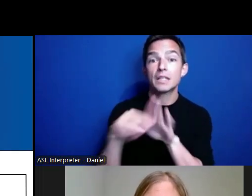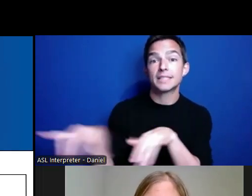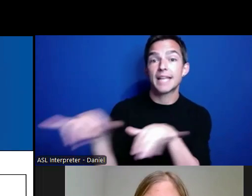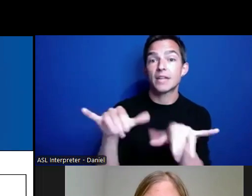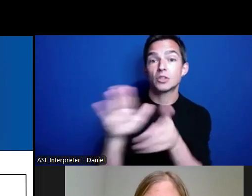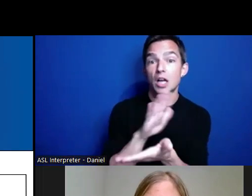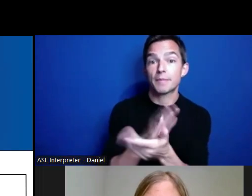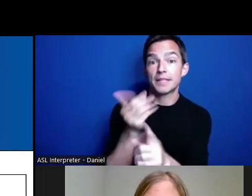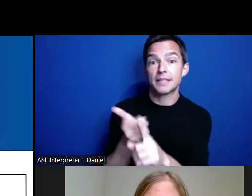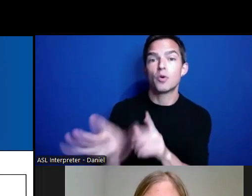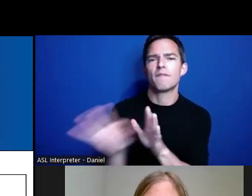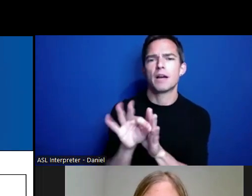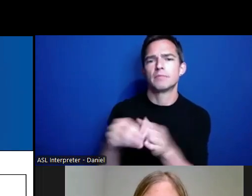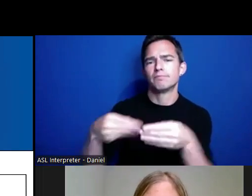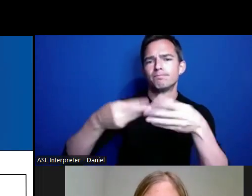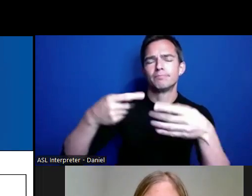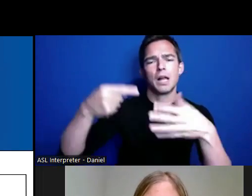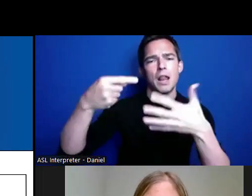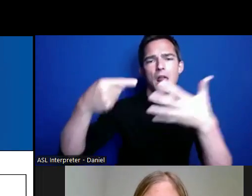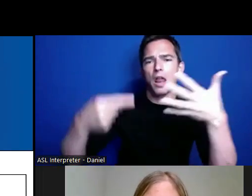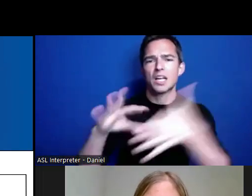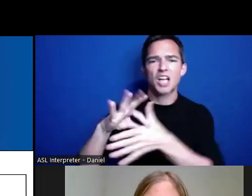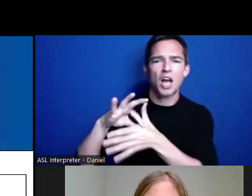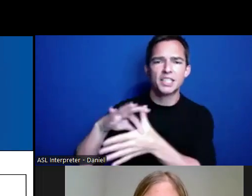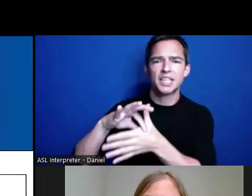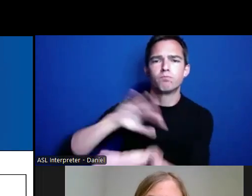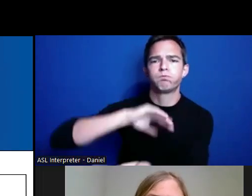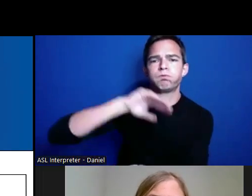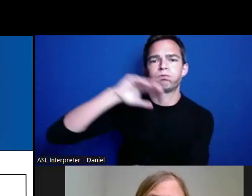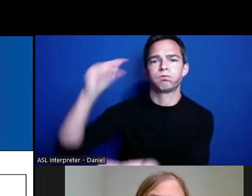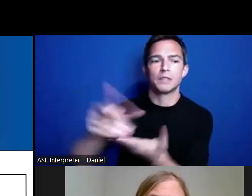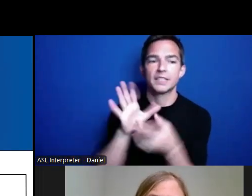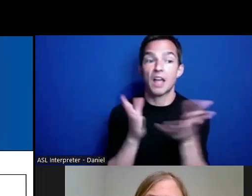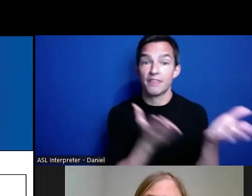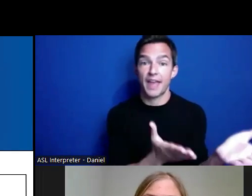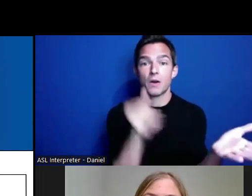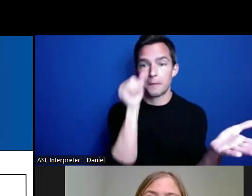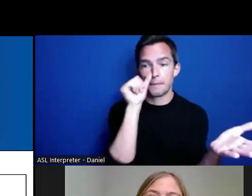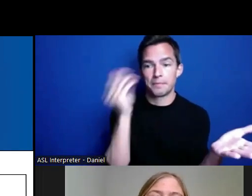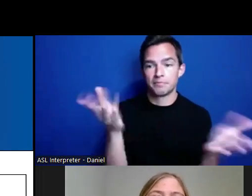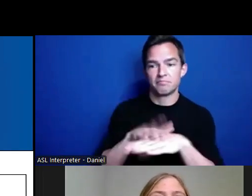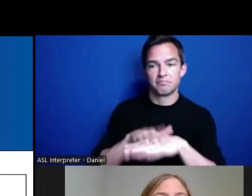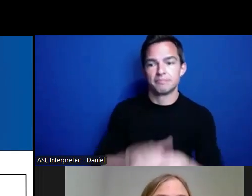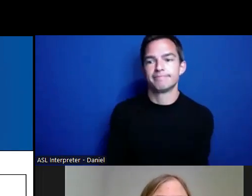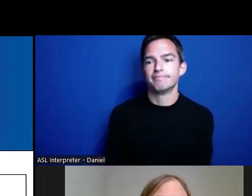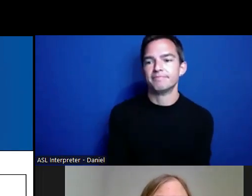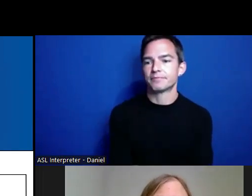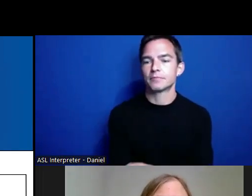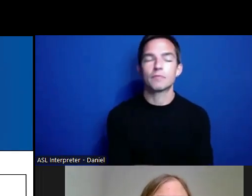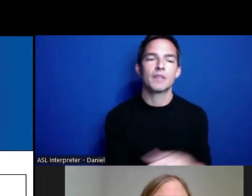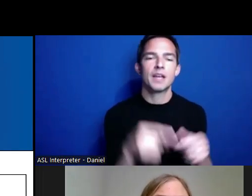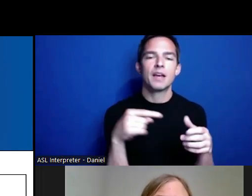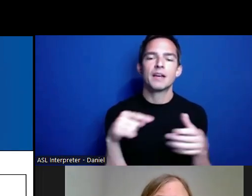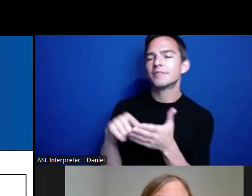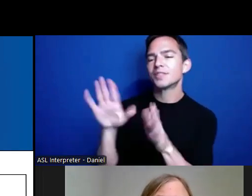document, you're going to find so much content there that's not here. Awesome. So this is a great question, and I